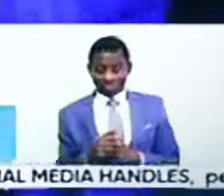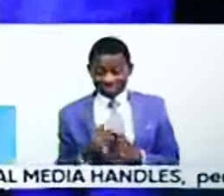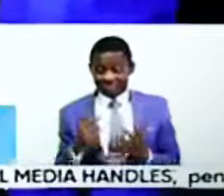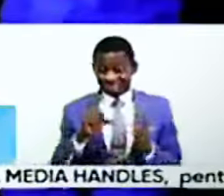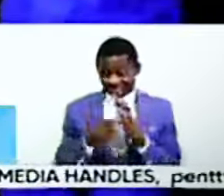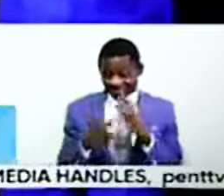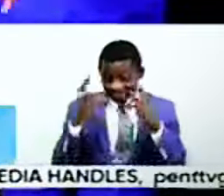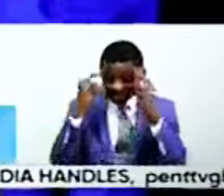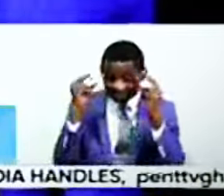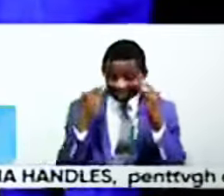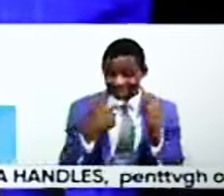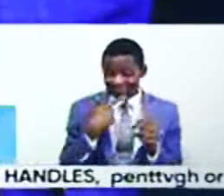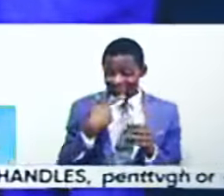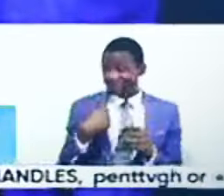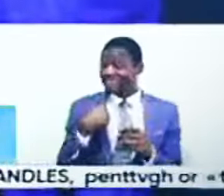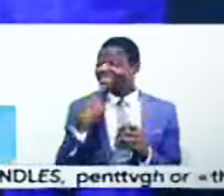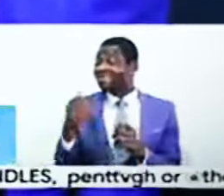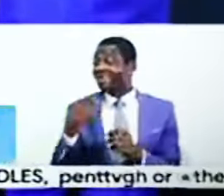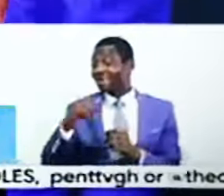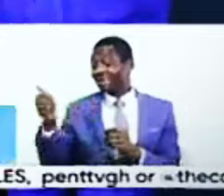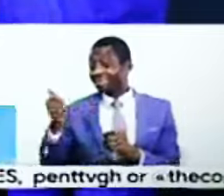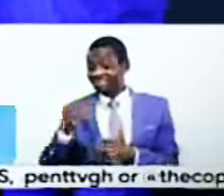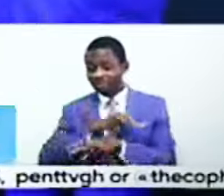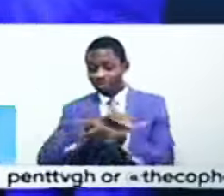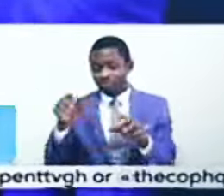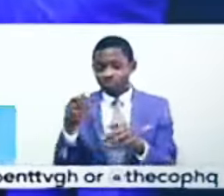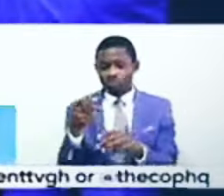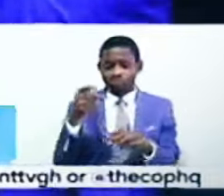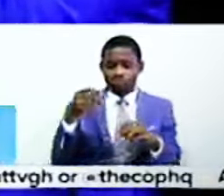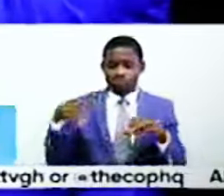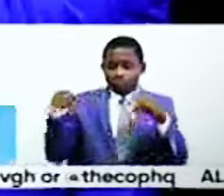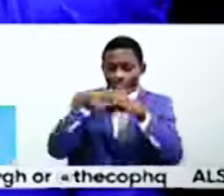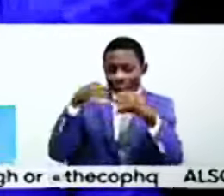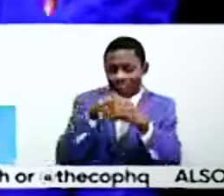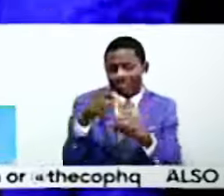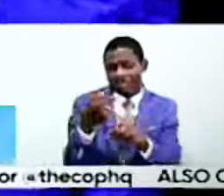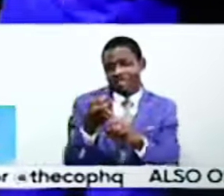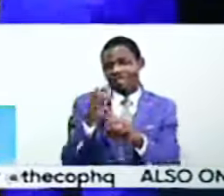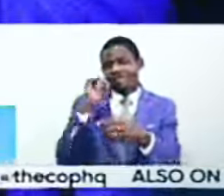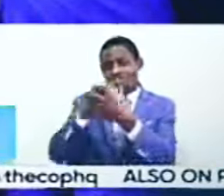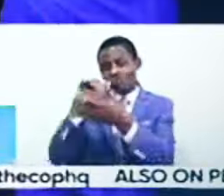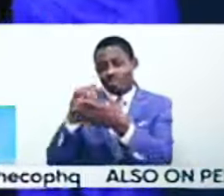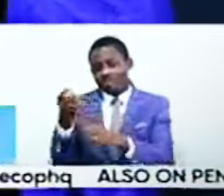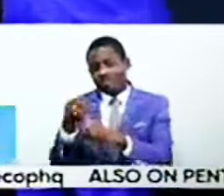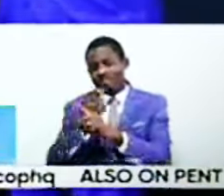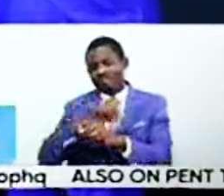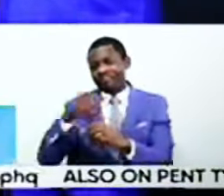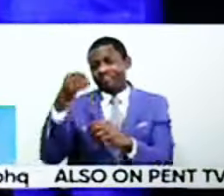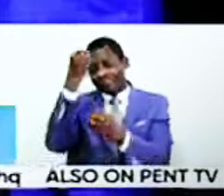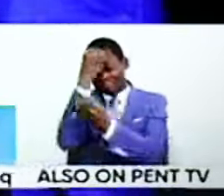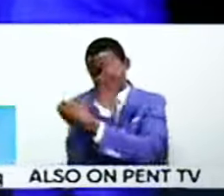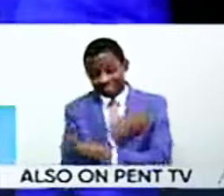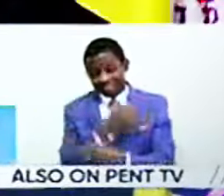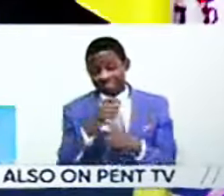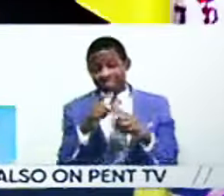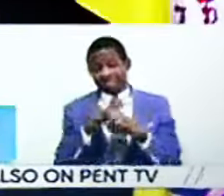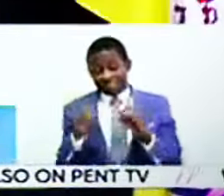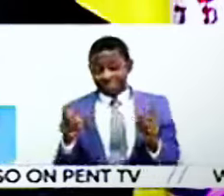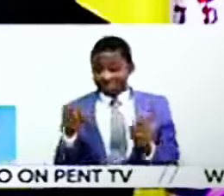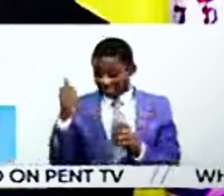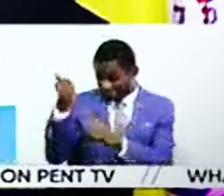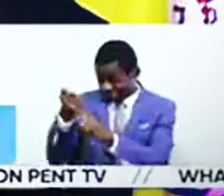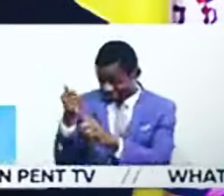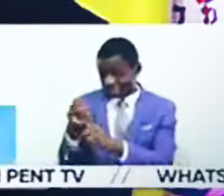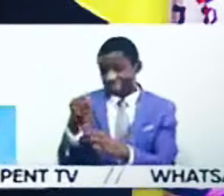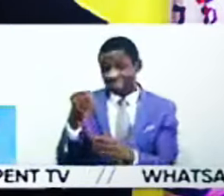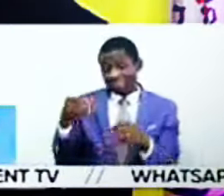marry. Oh Moses, who catch him cross for Israel? Masay, mama wari mfi amama mufo. Na wuwa kwako wari efri amama. But check this